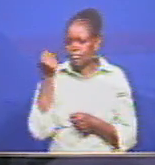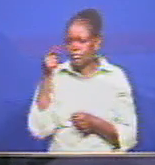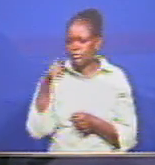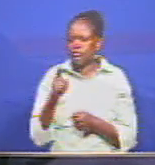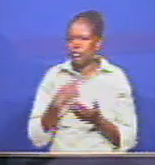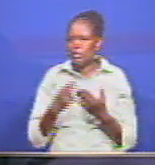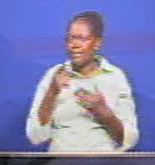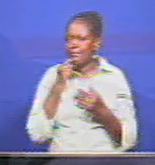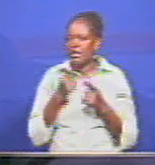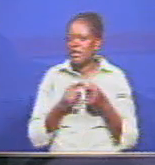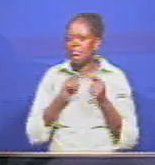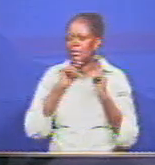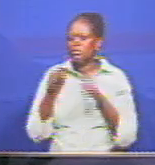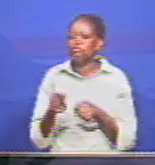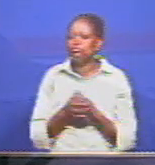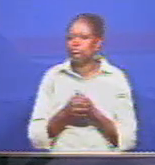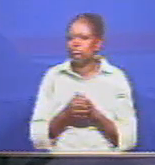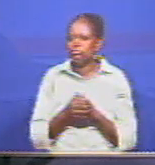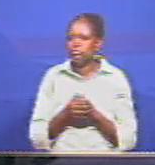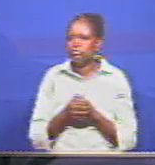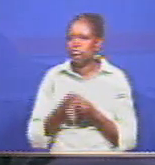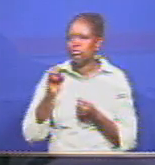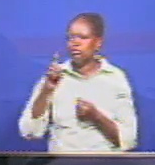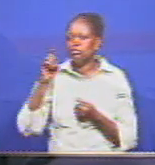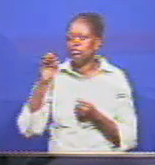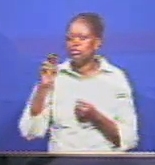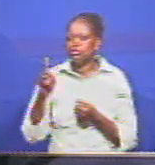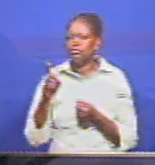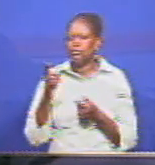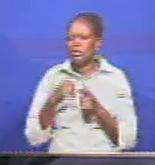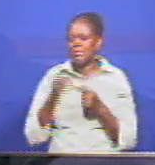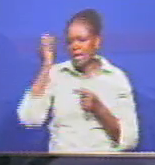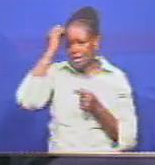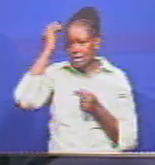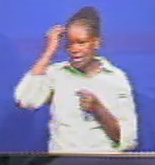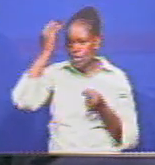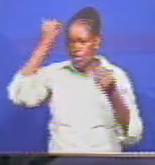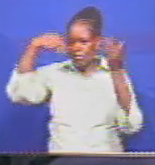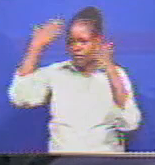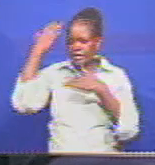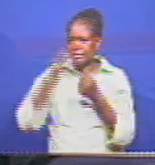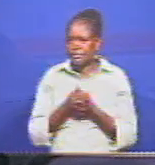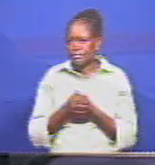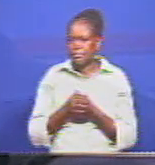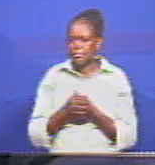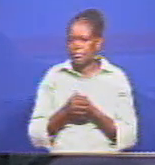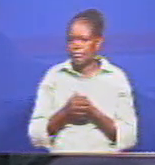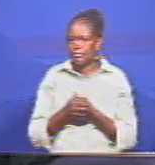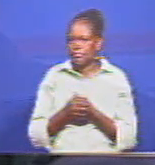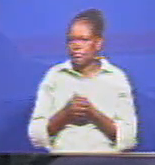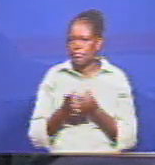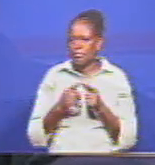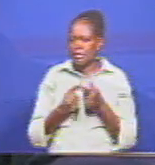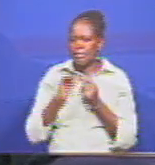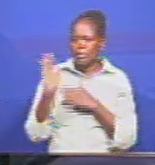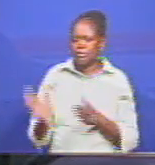I went to Paris first, and then I went to Oxford, where I did all my studies, yes. University studies. But at the end, I was